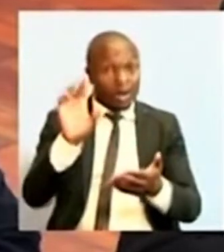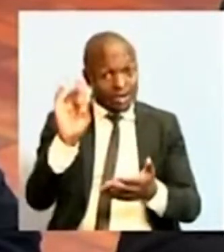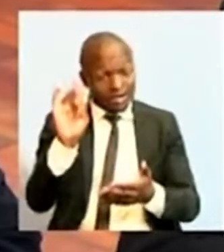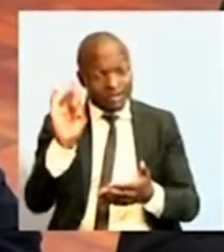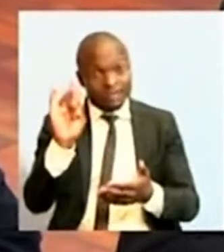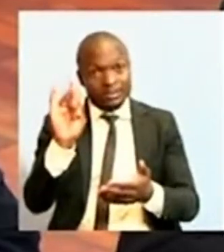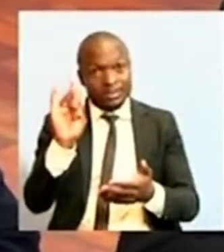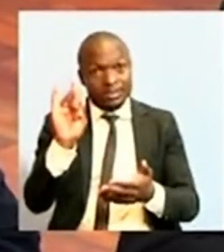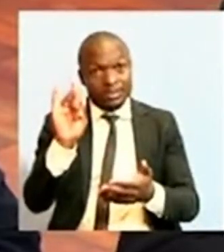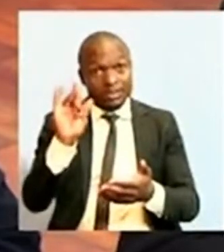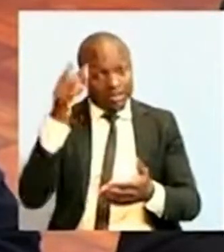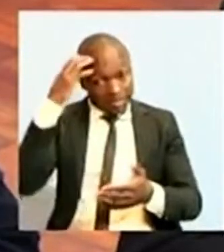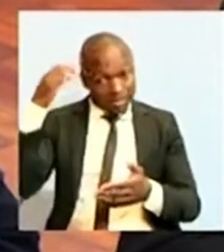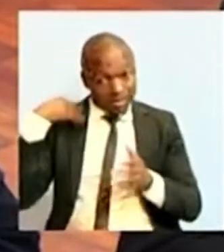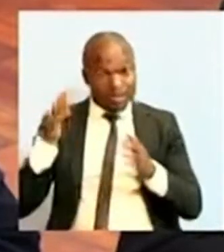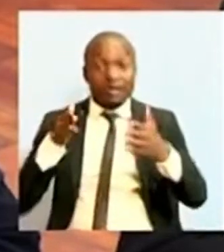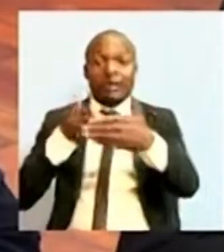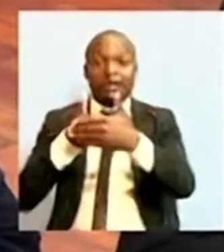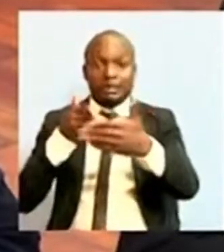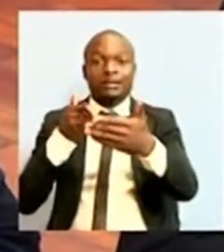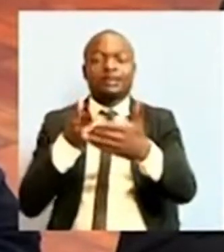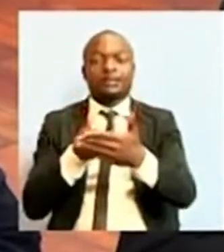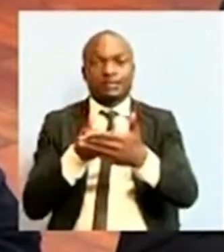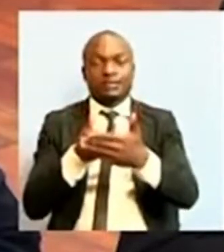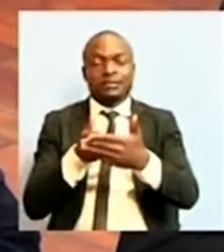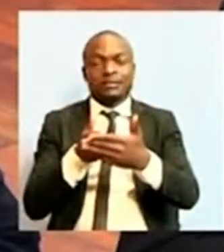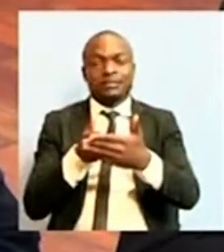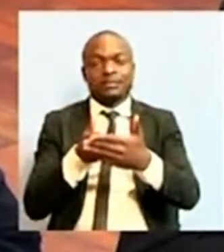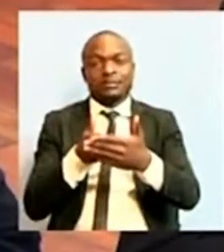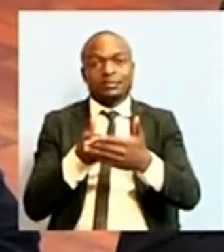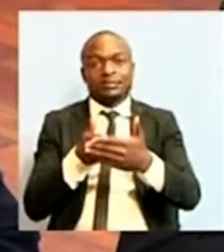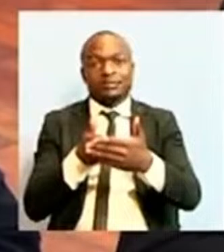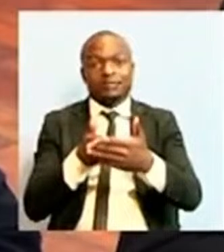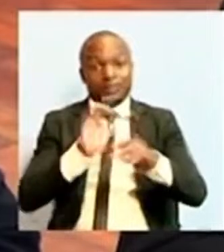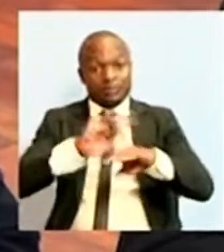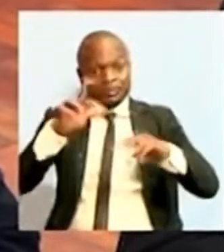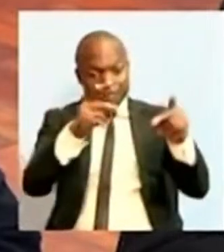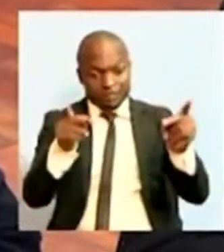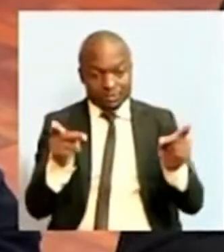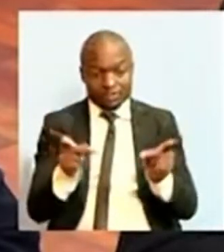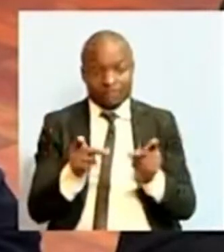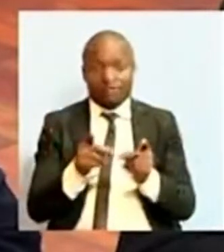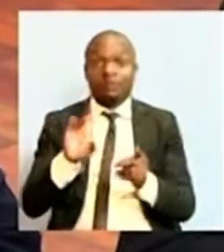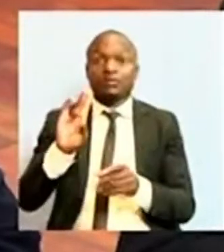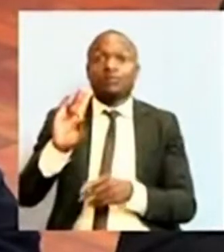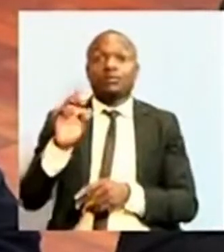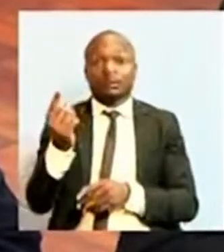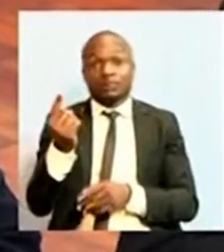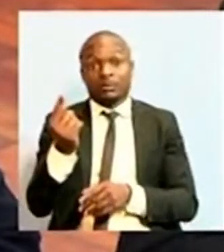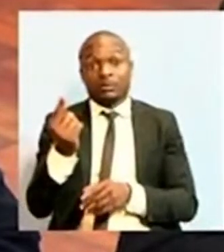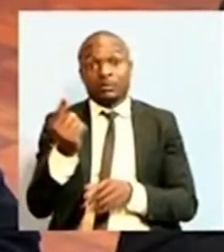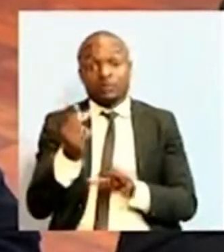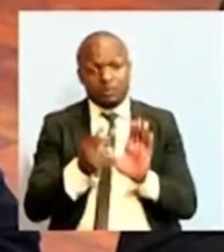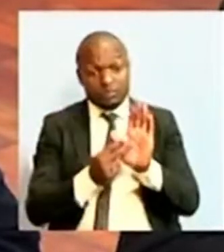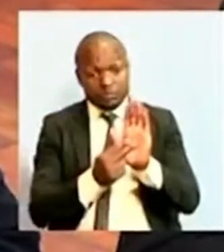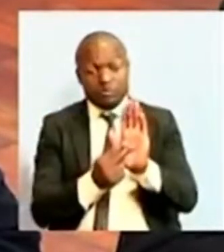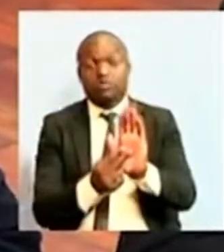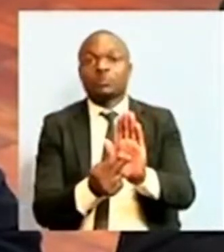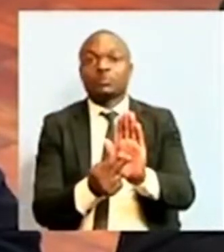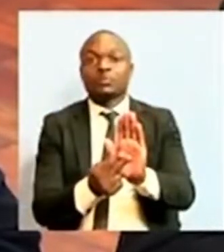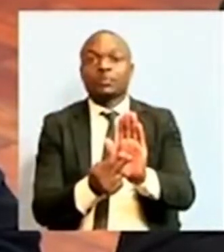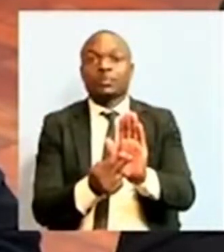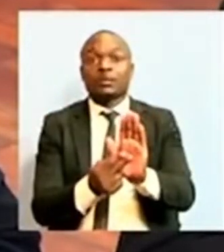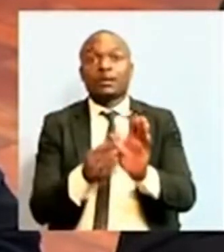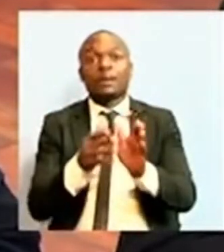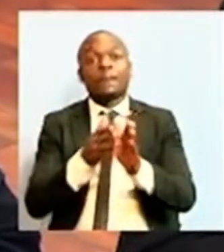officers against the vacant position of 71, resulting into the